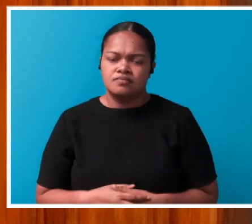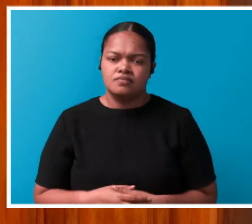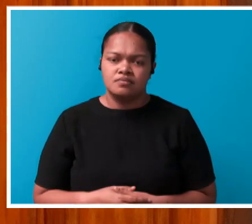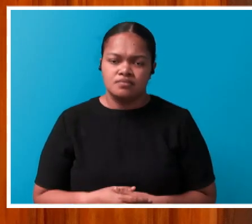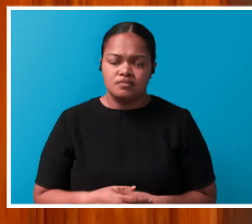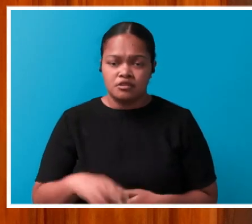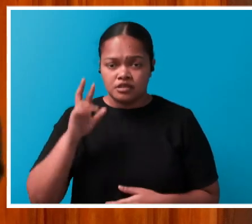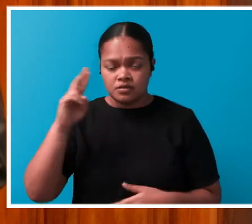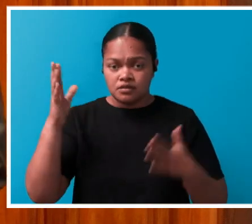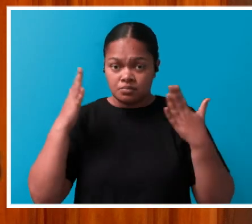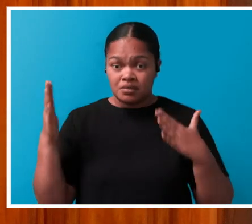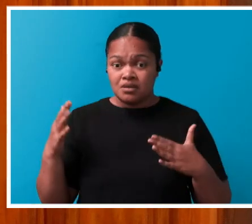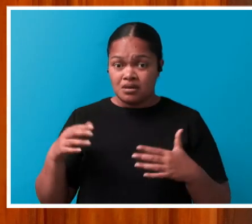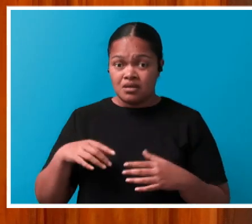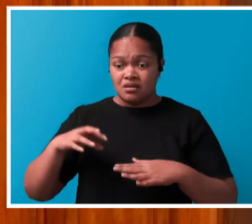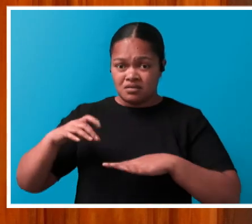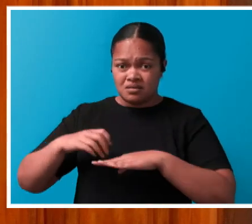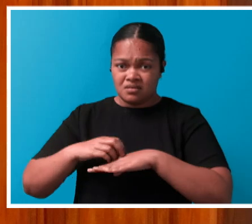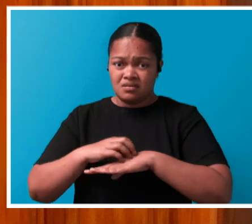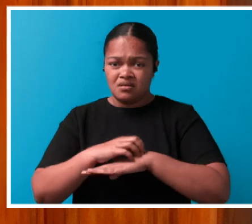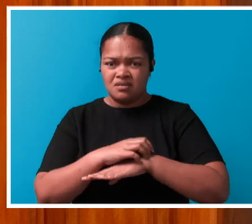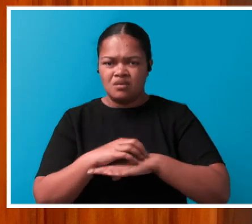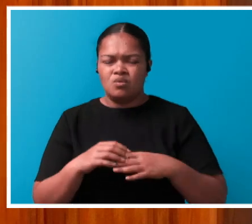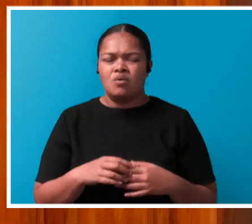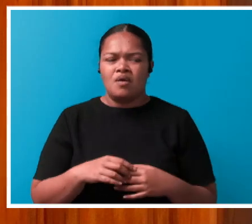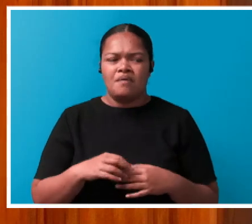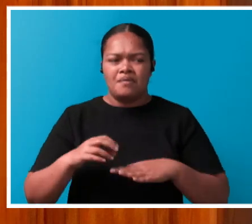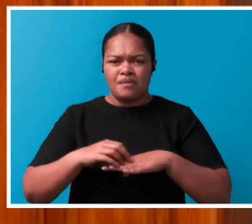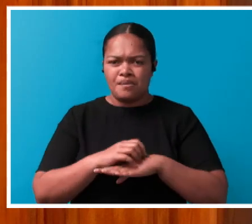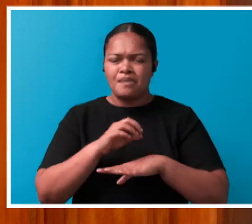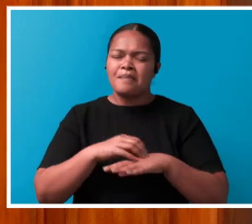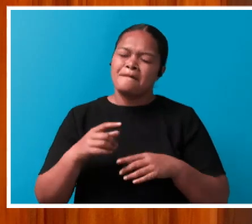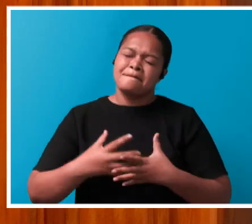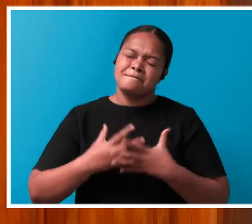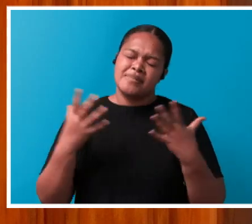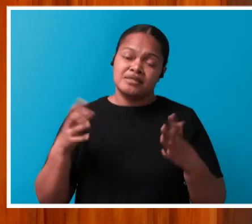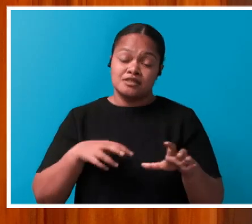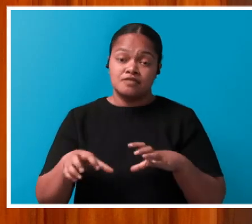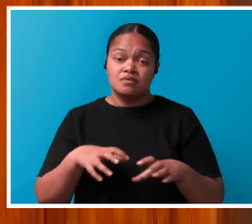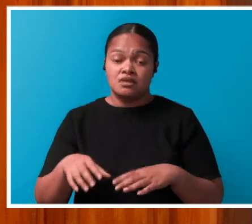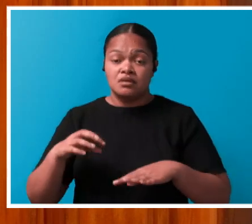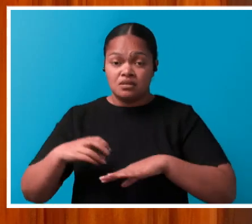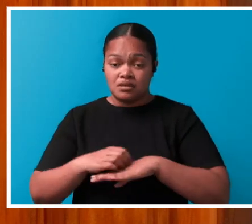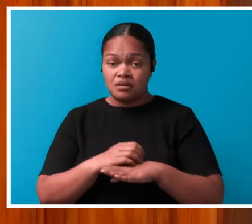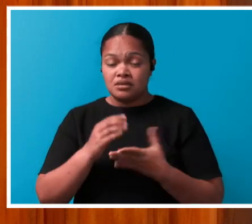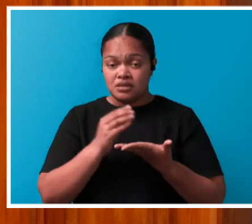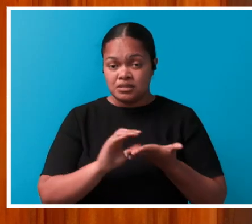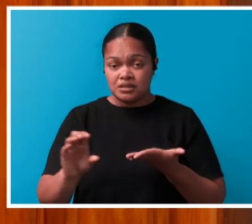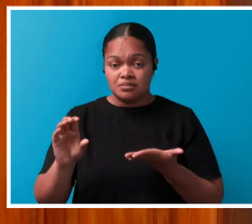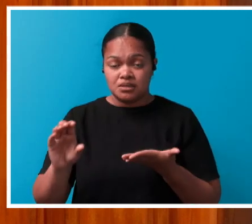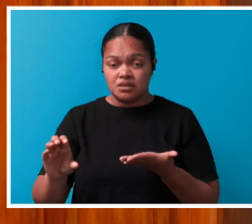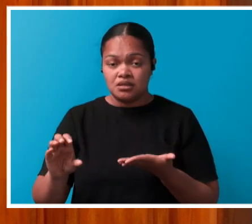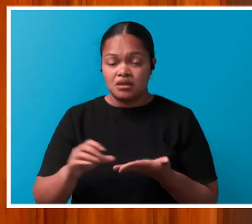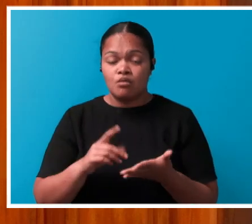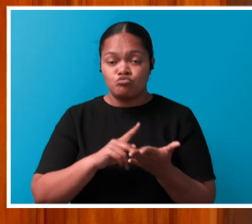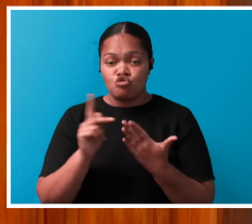The Speaker said the termite control assistance program comprised of two major activities. First being the termite subsidy